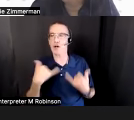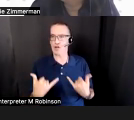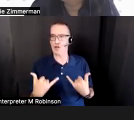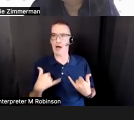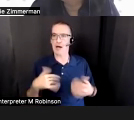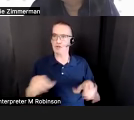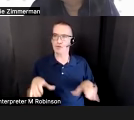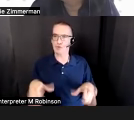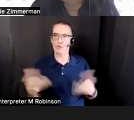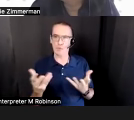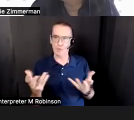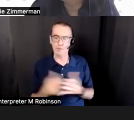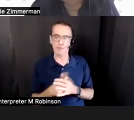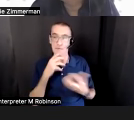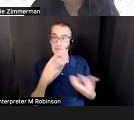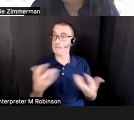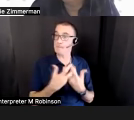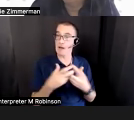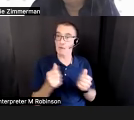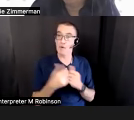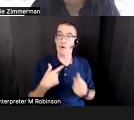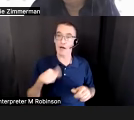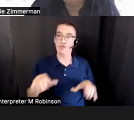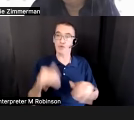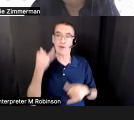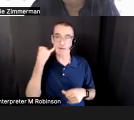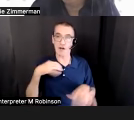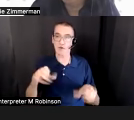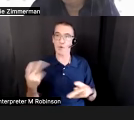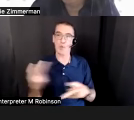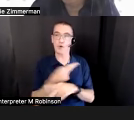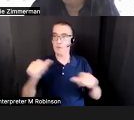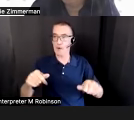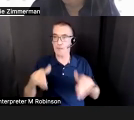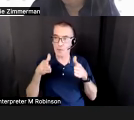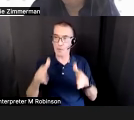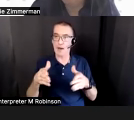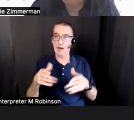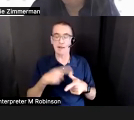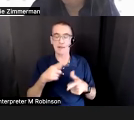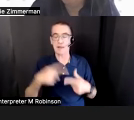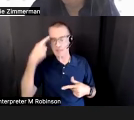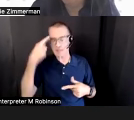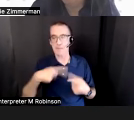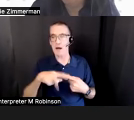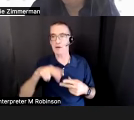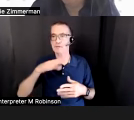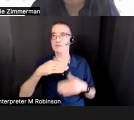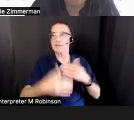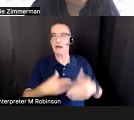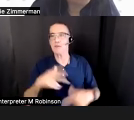doing, see how much it matches up with what you could do if you did it the worst possible way, and then think about step 3, which